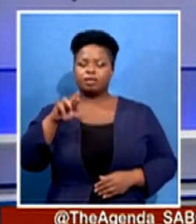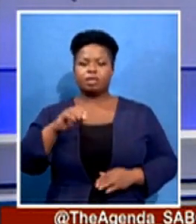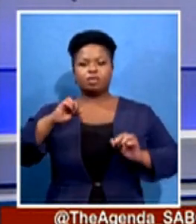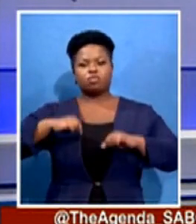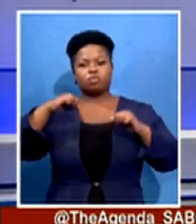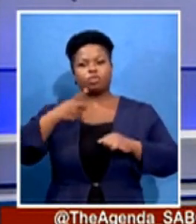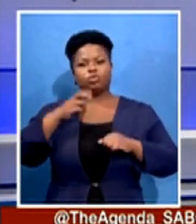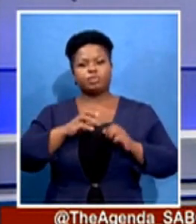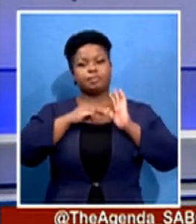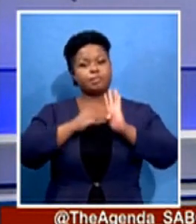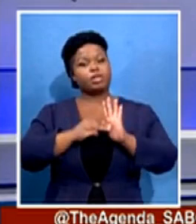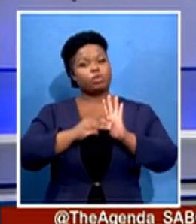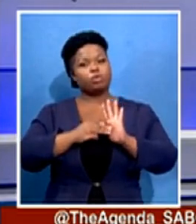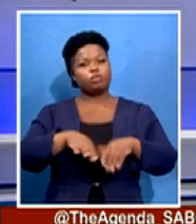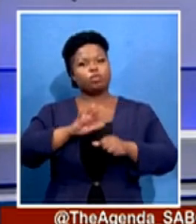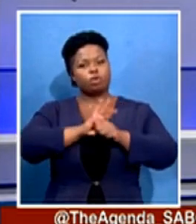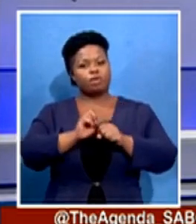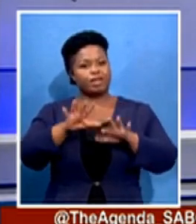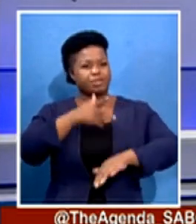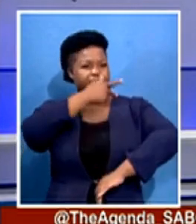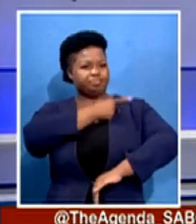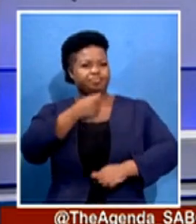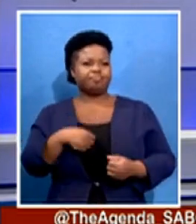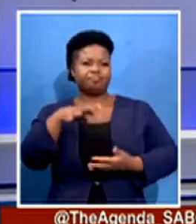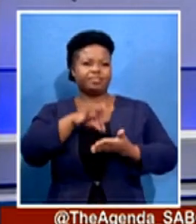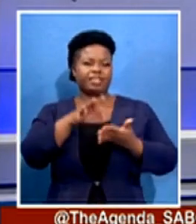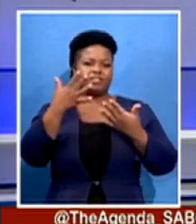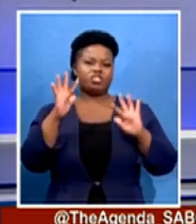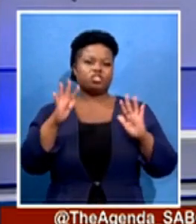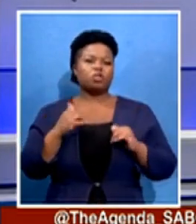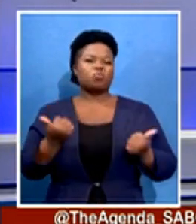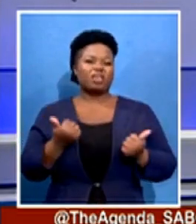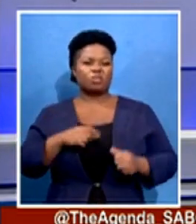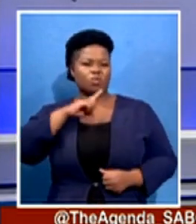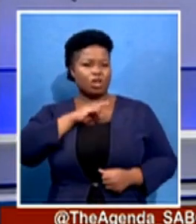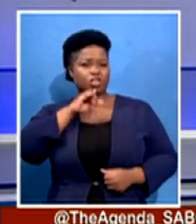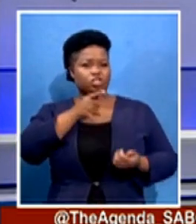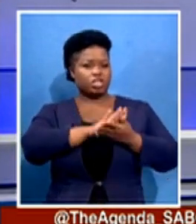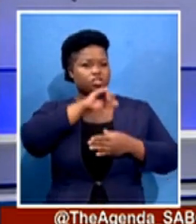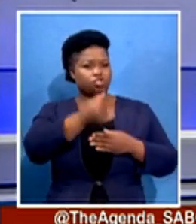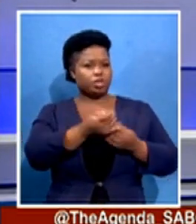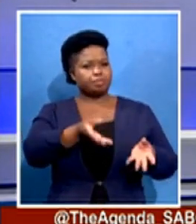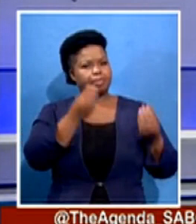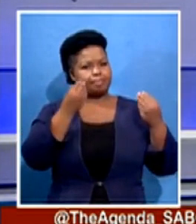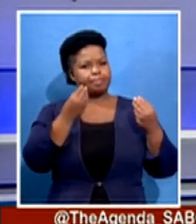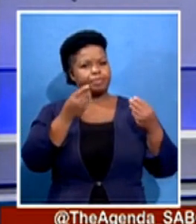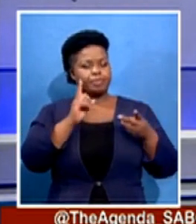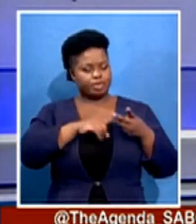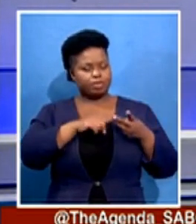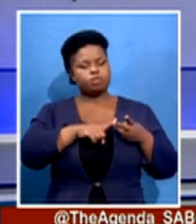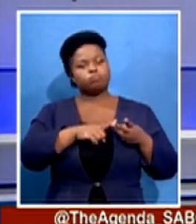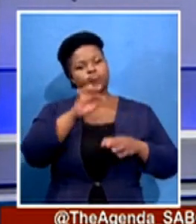COVID-19 vaccines has been signed. We understand that the Johnson & Johnson Agreement has also fully concluded, and this is according to a